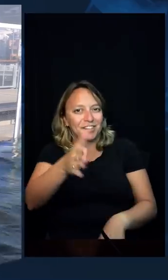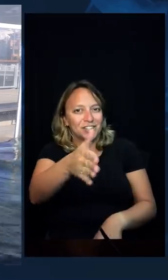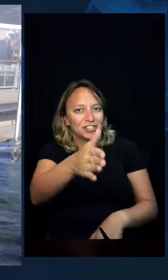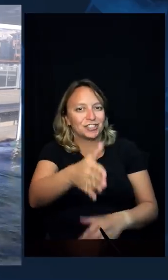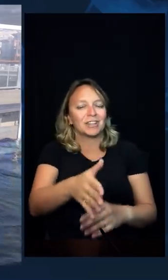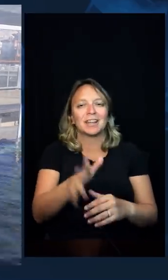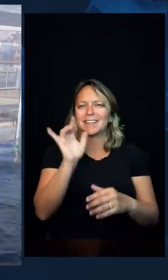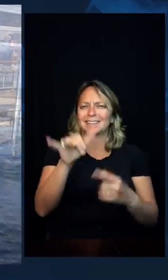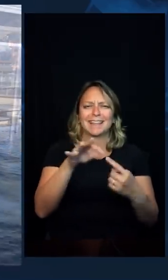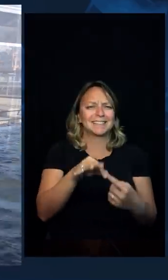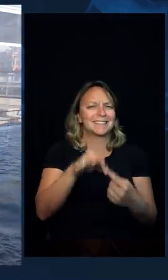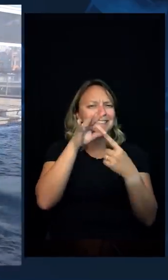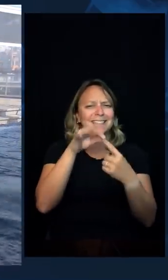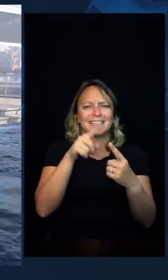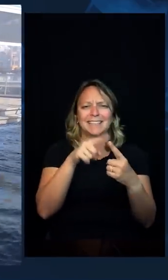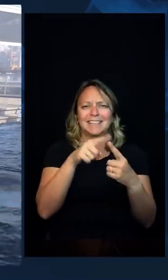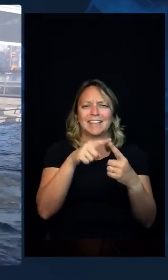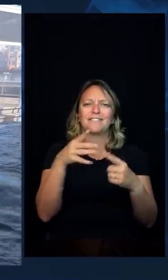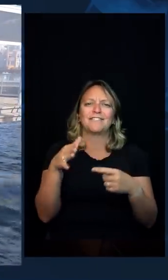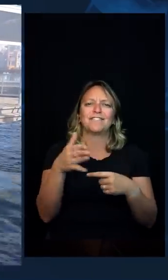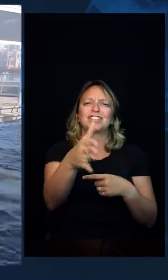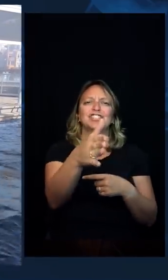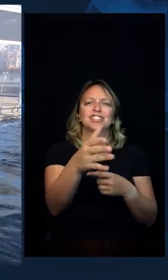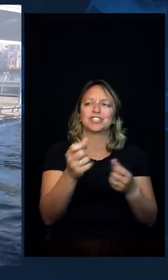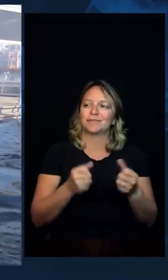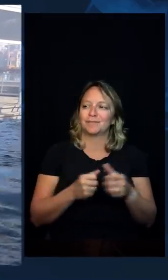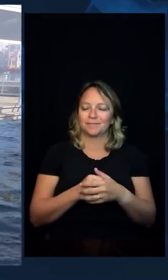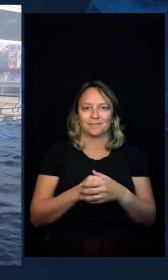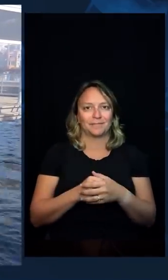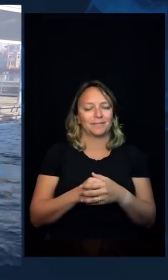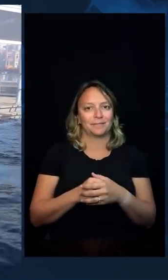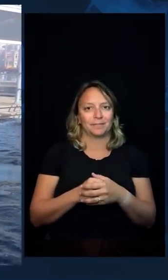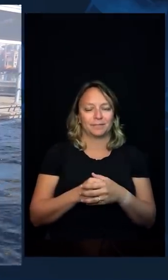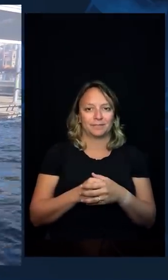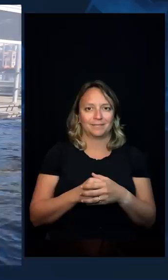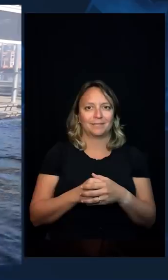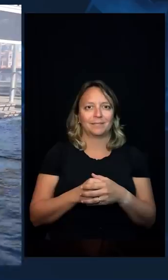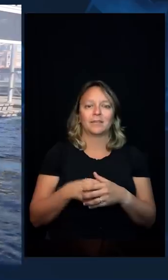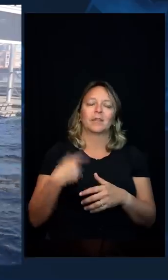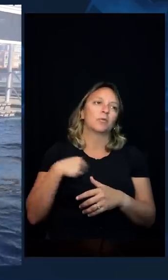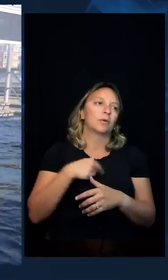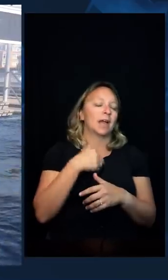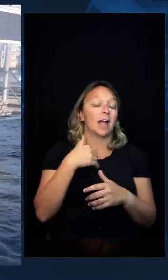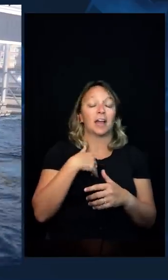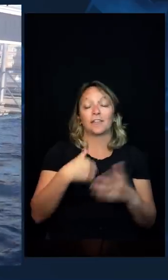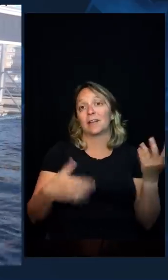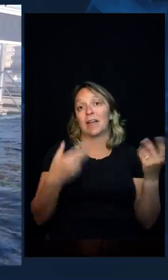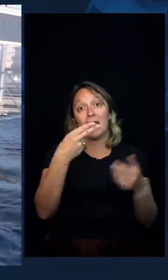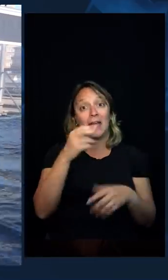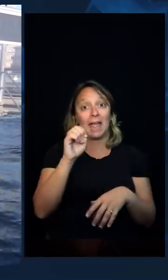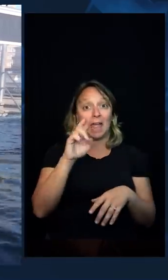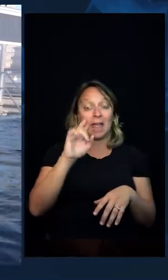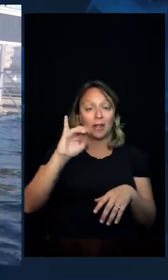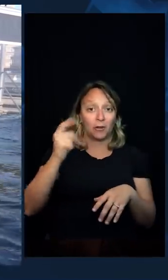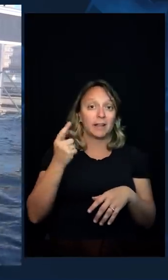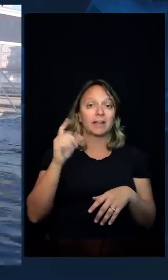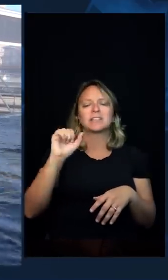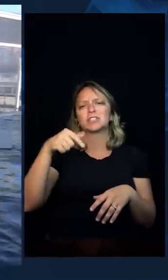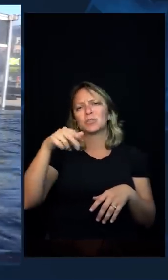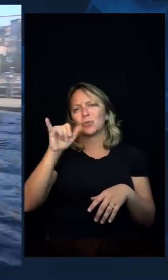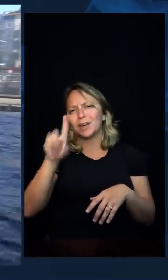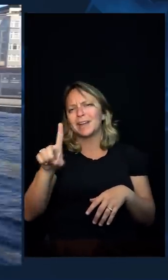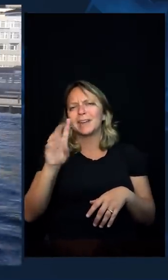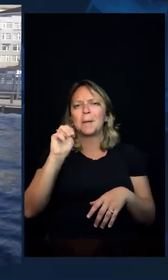the key to all this training, is all the fish. We have capelin, we have herring, we have squid, mackerel,